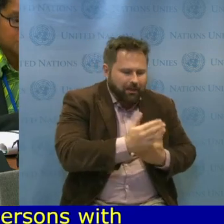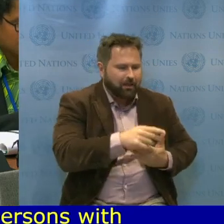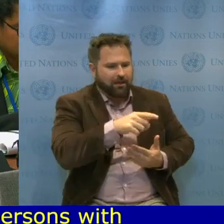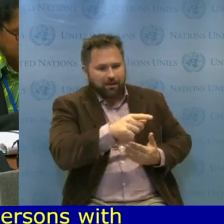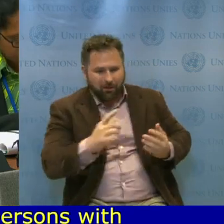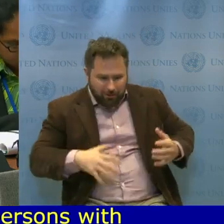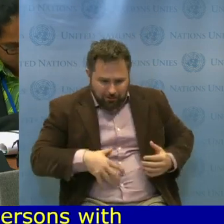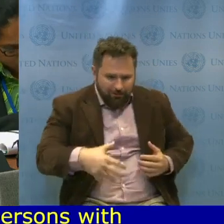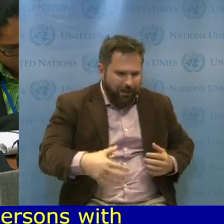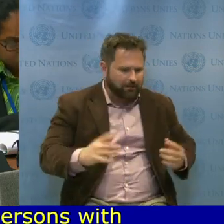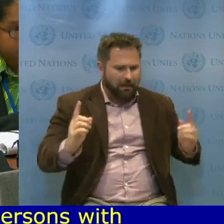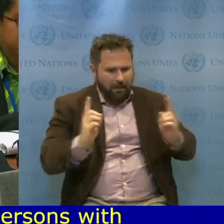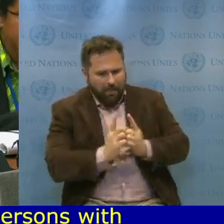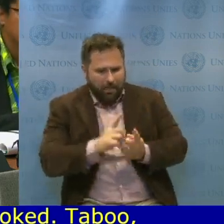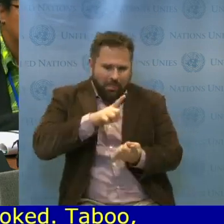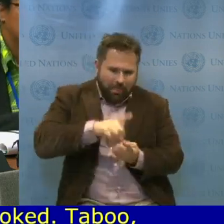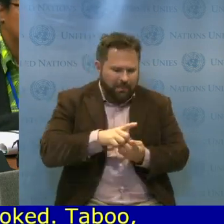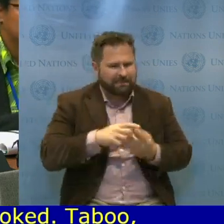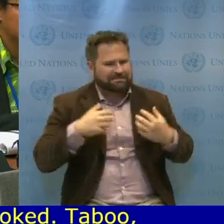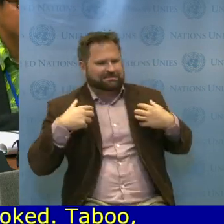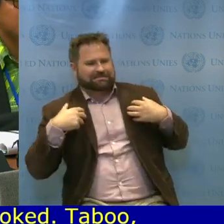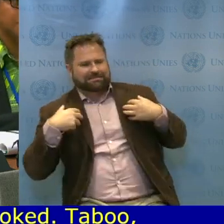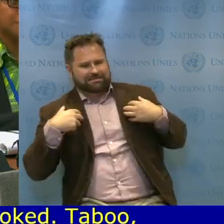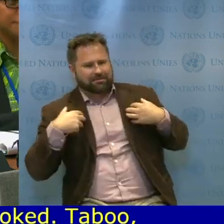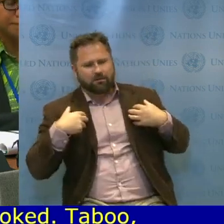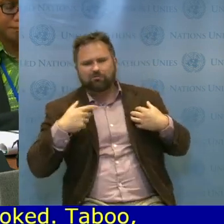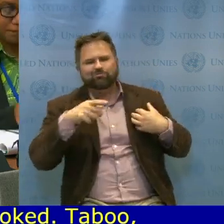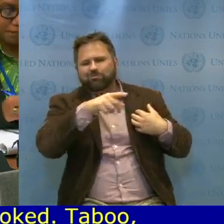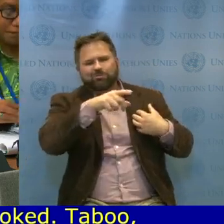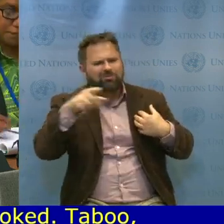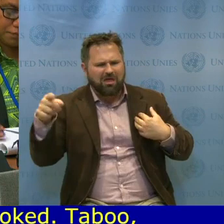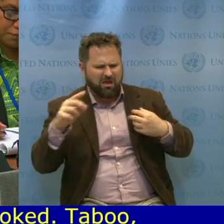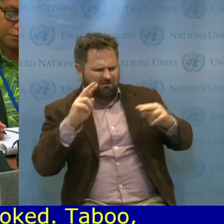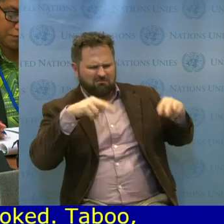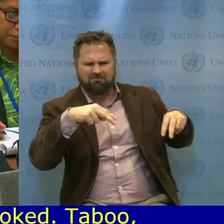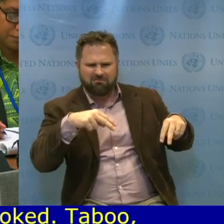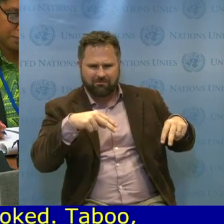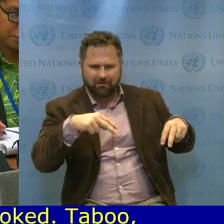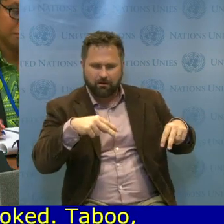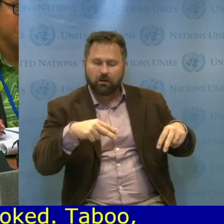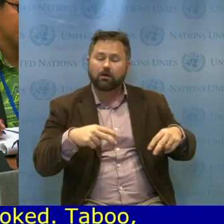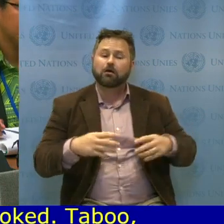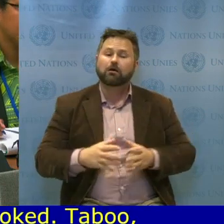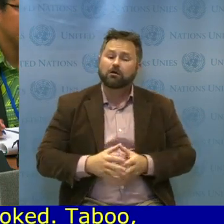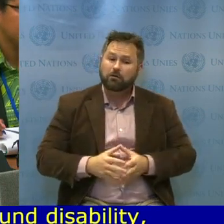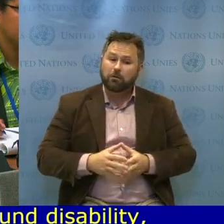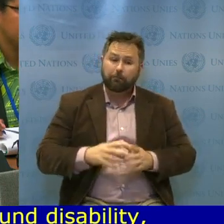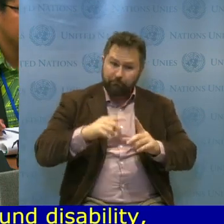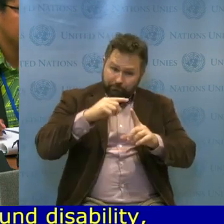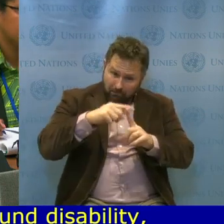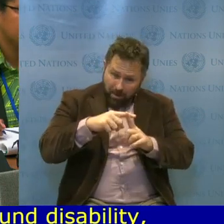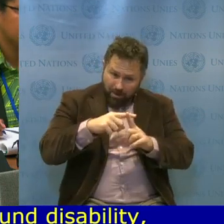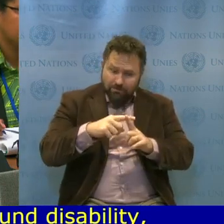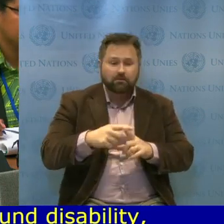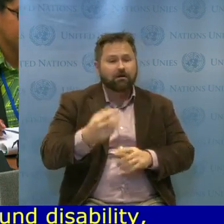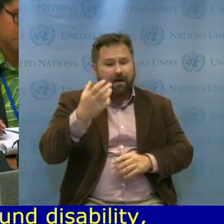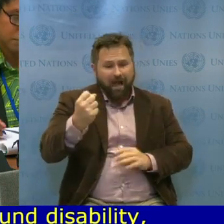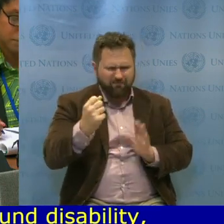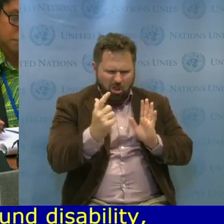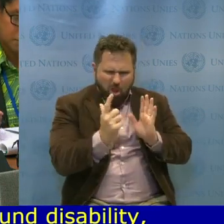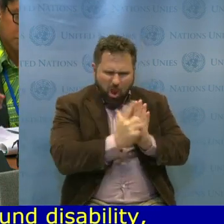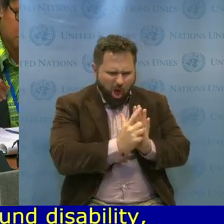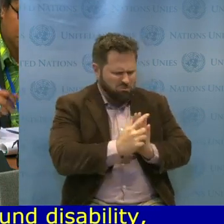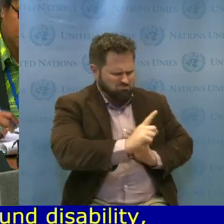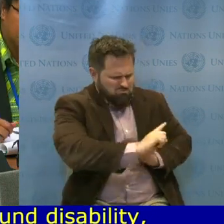reproductions are still widespread. In addition, restrictive legislations and lack of access to